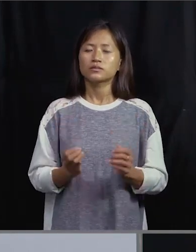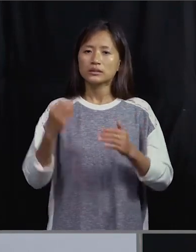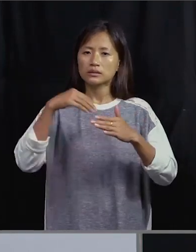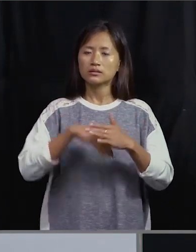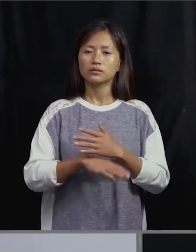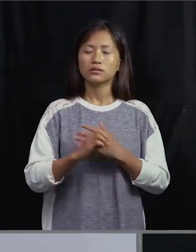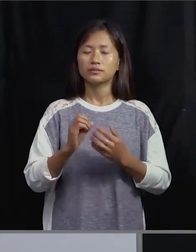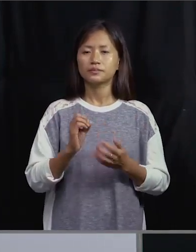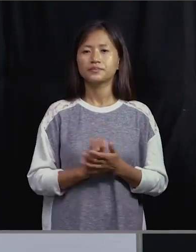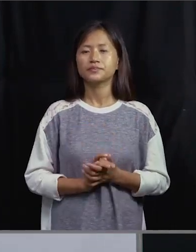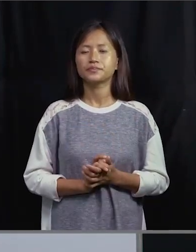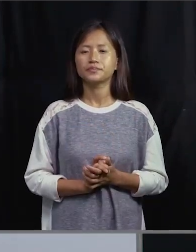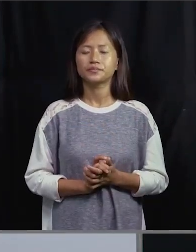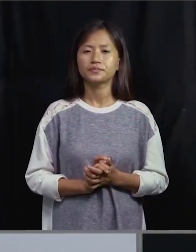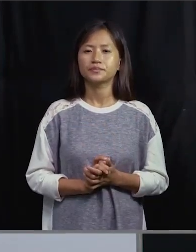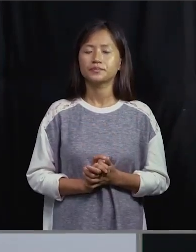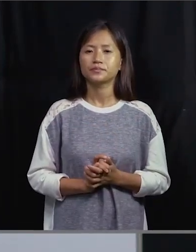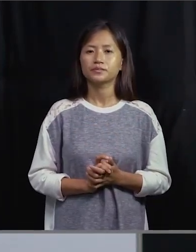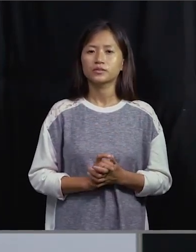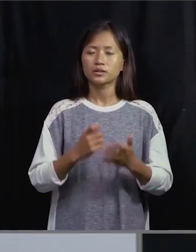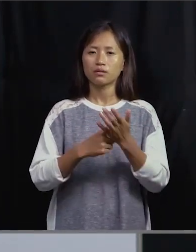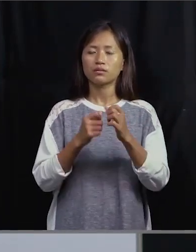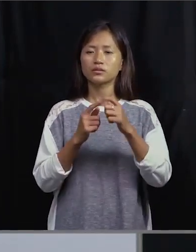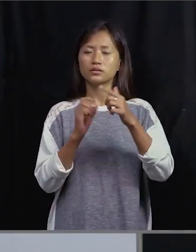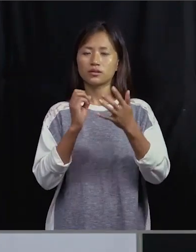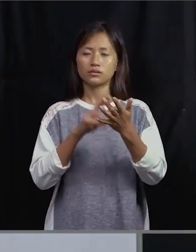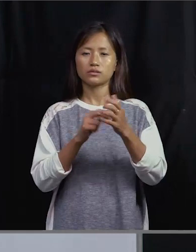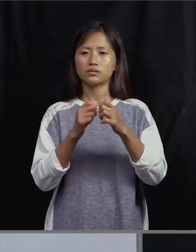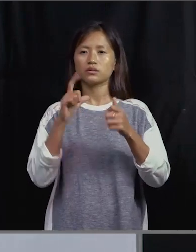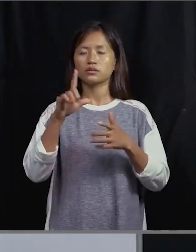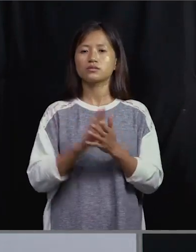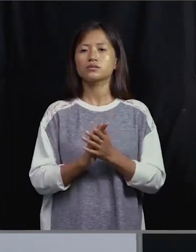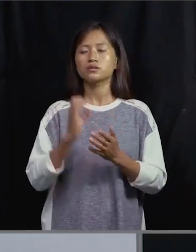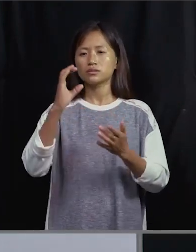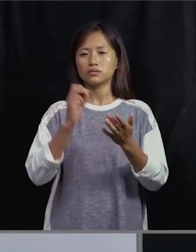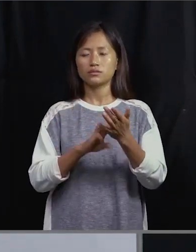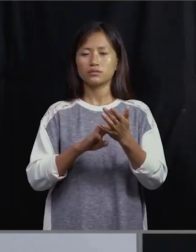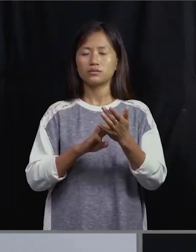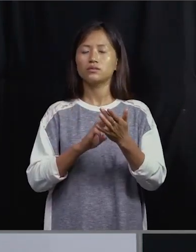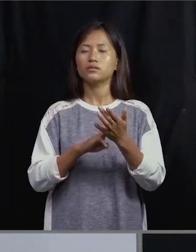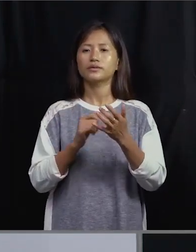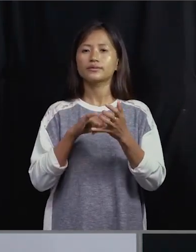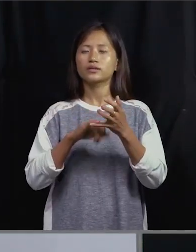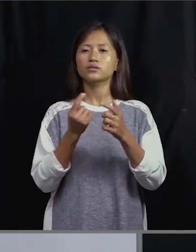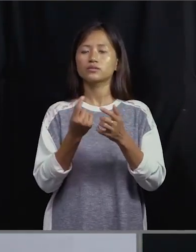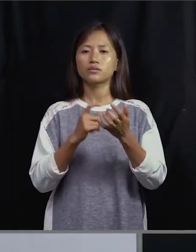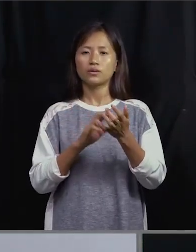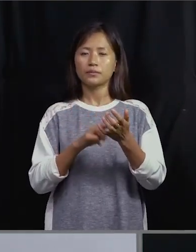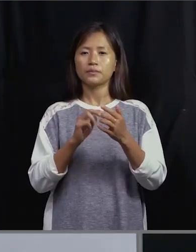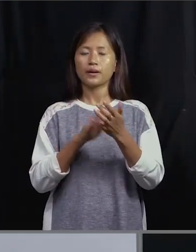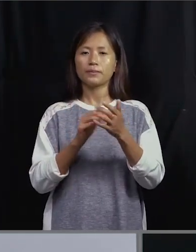of the consumer. You know, as a rational being, as a rational consumer, our demand for goods and